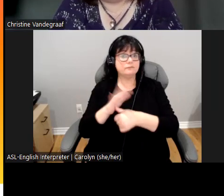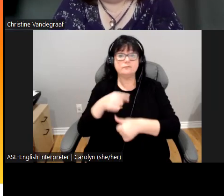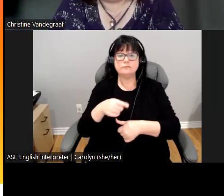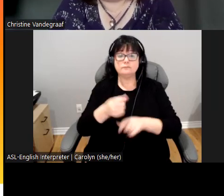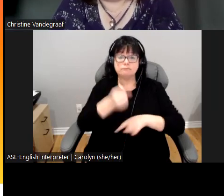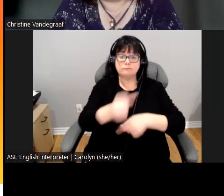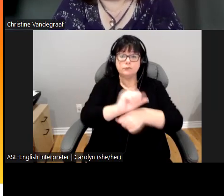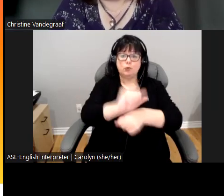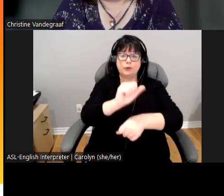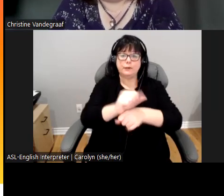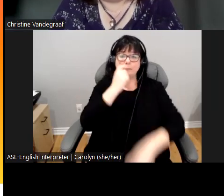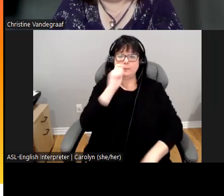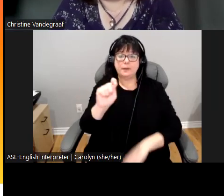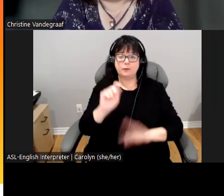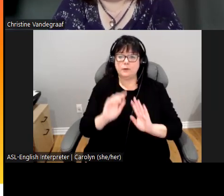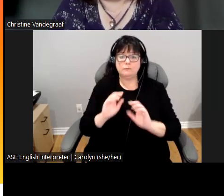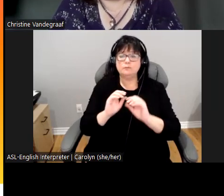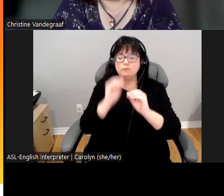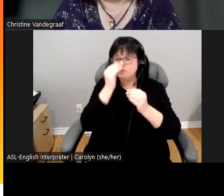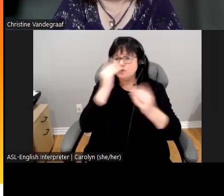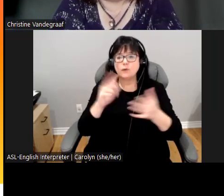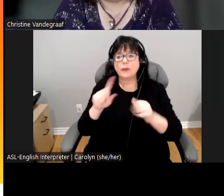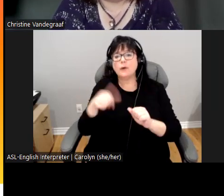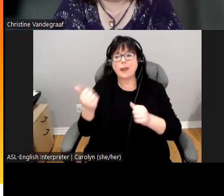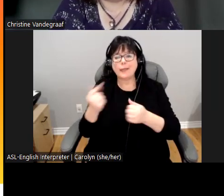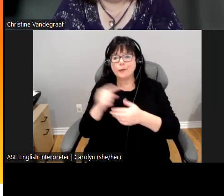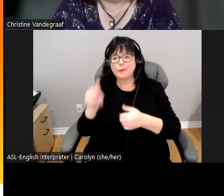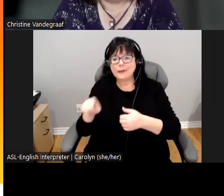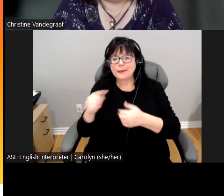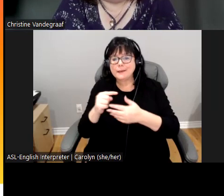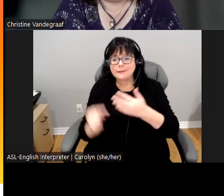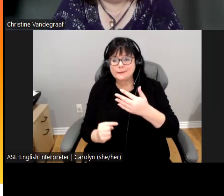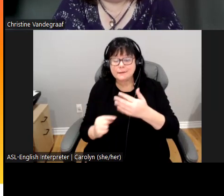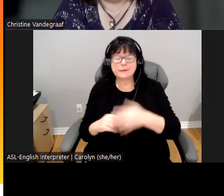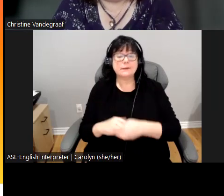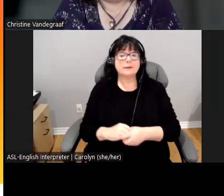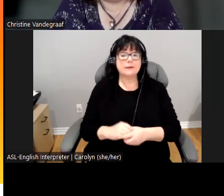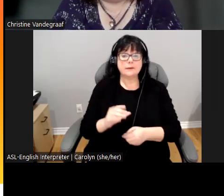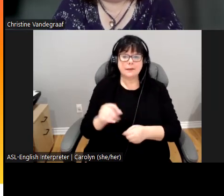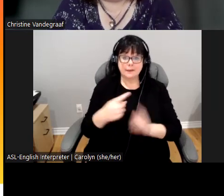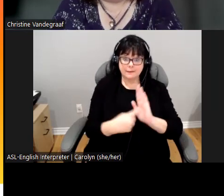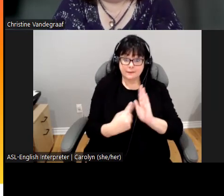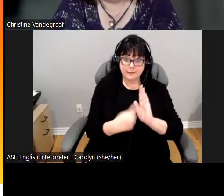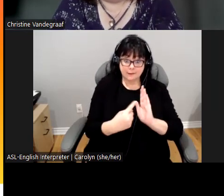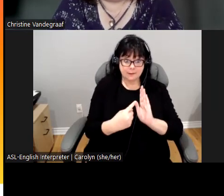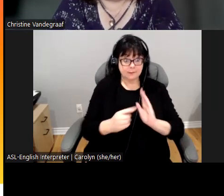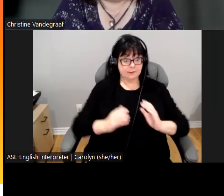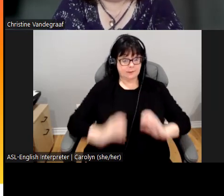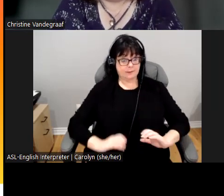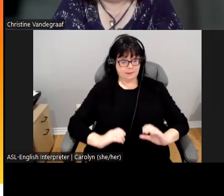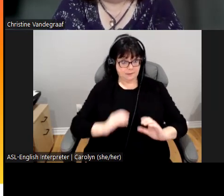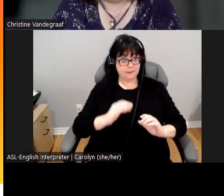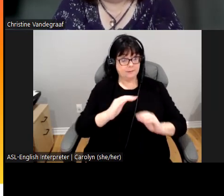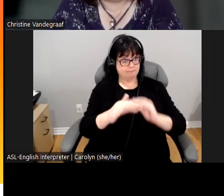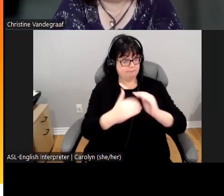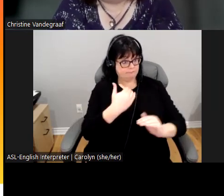else. And then the second thing is that sometimes our clients, when they come into employment service, because